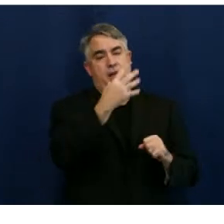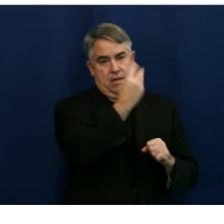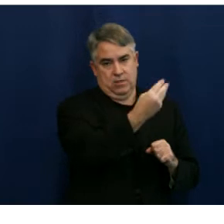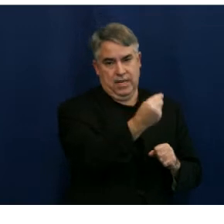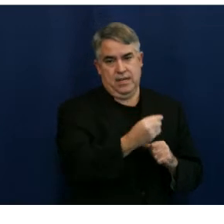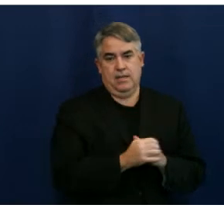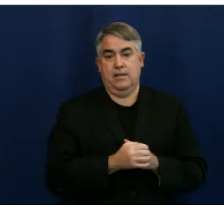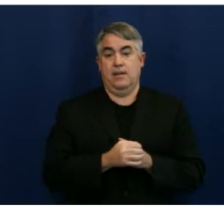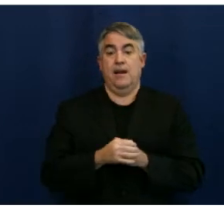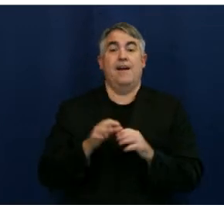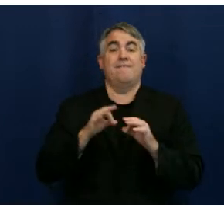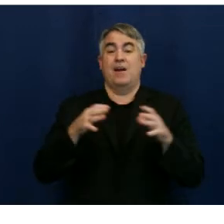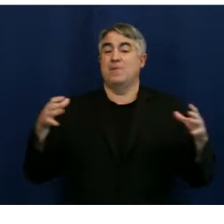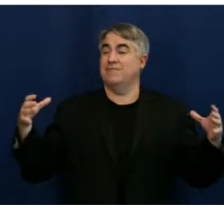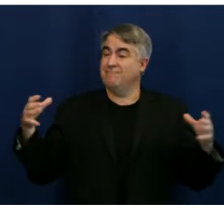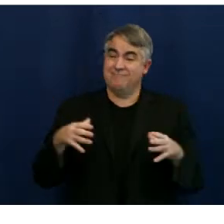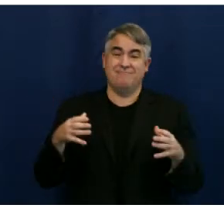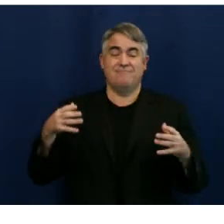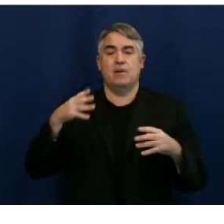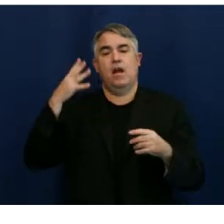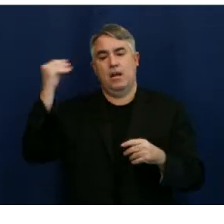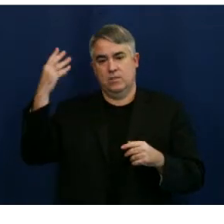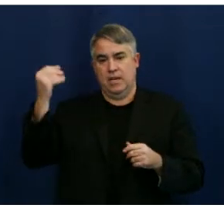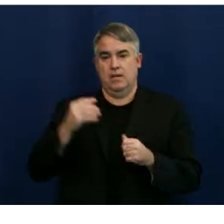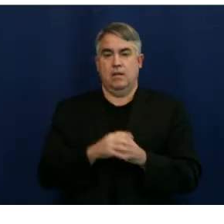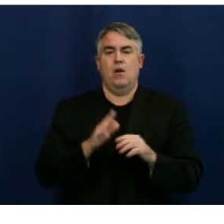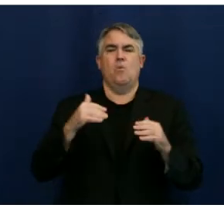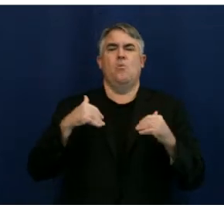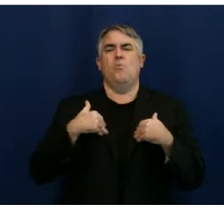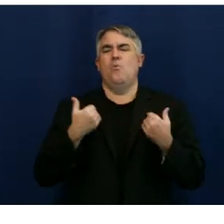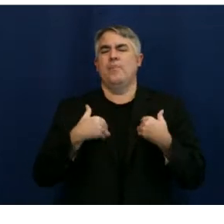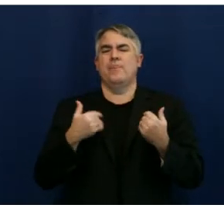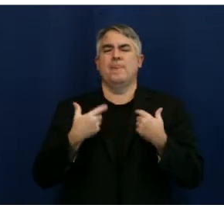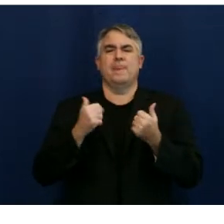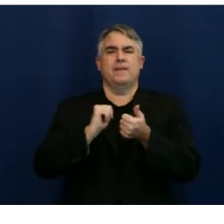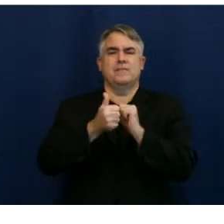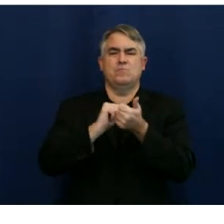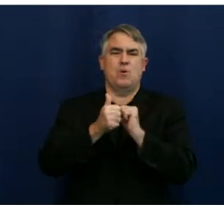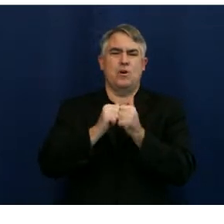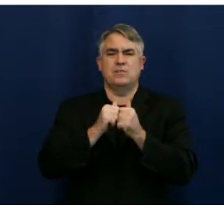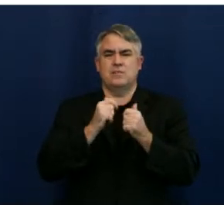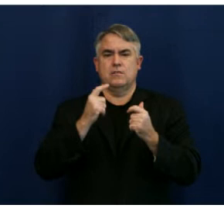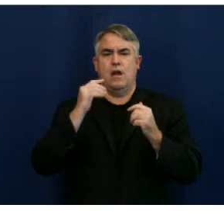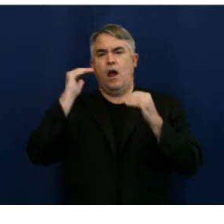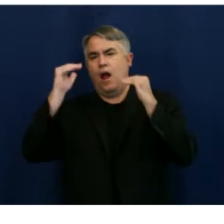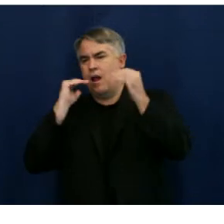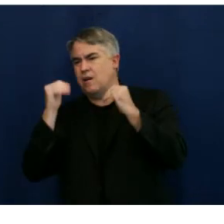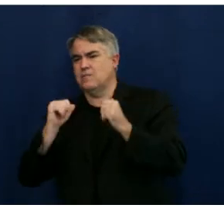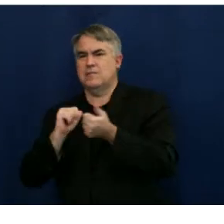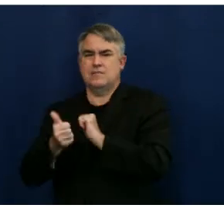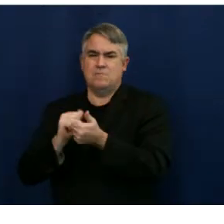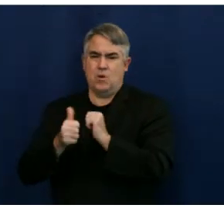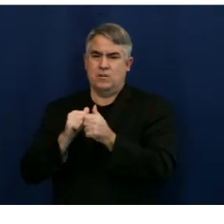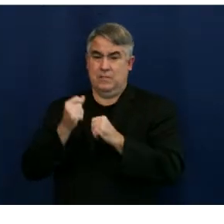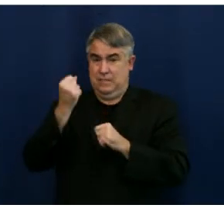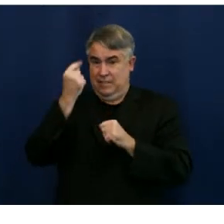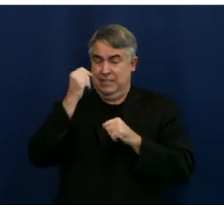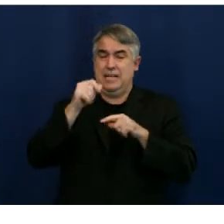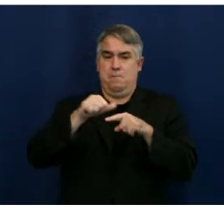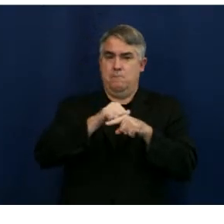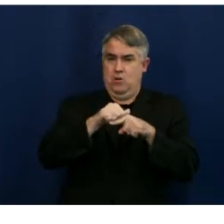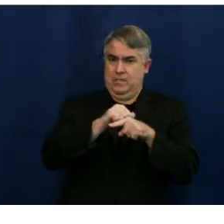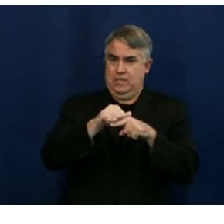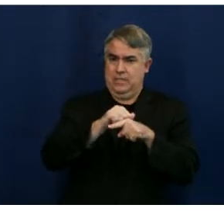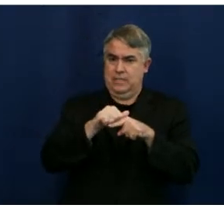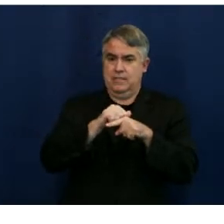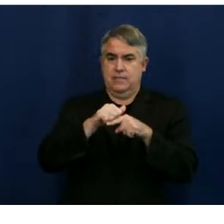outdoor. Youth and recreational adult sports, all entities are allowed to practice at this point, provided that there's no contact between